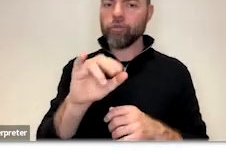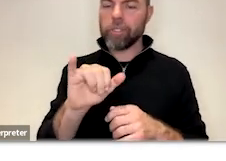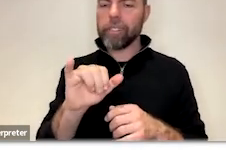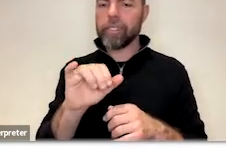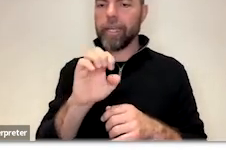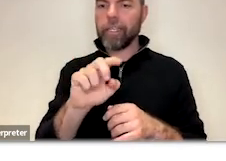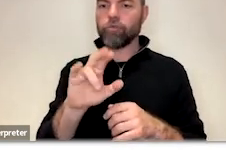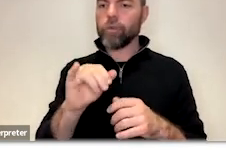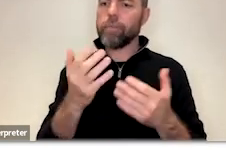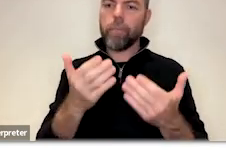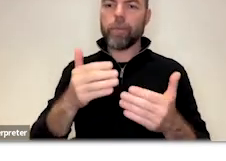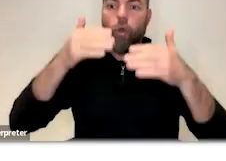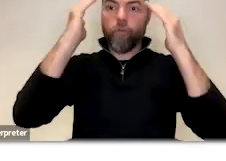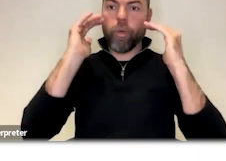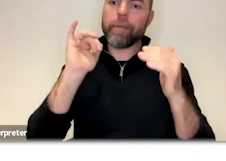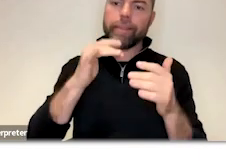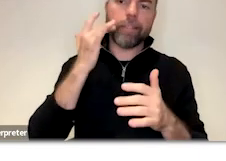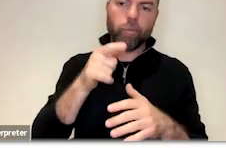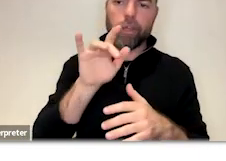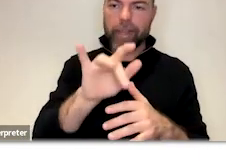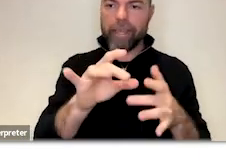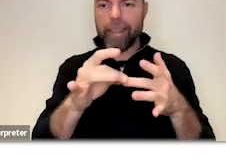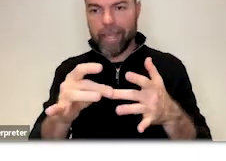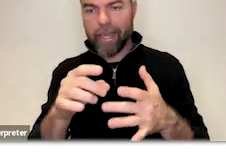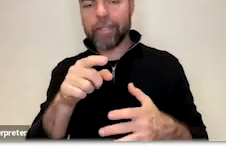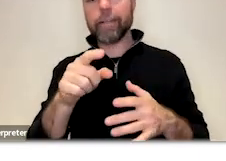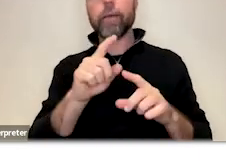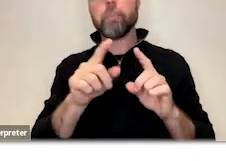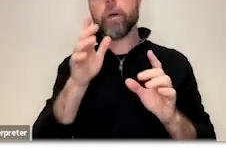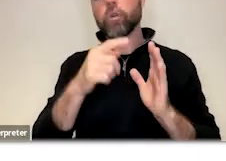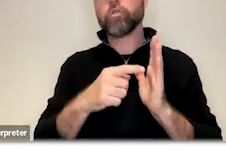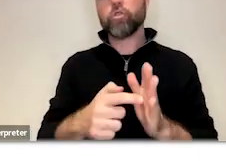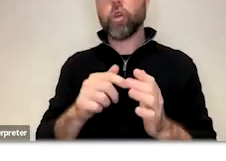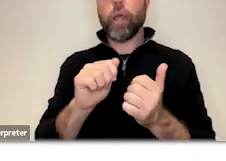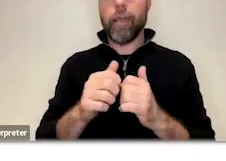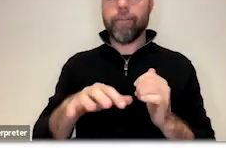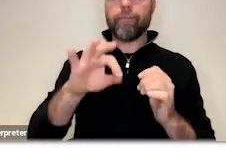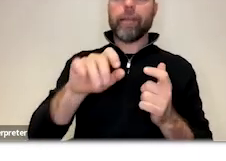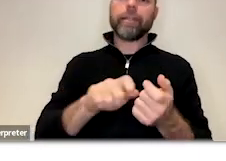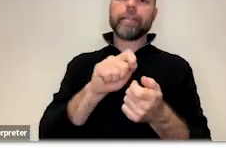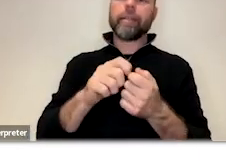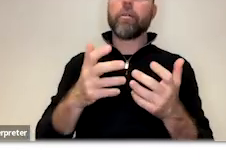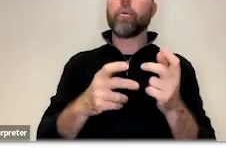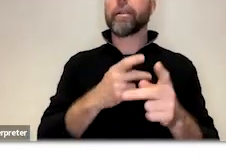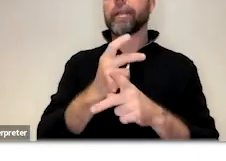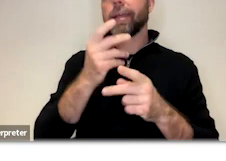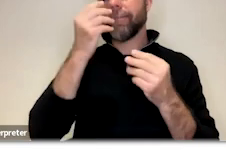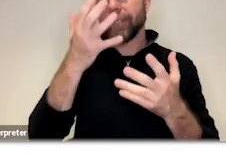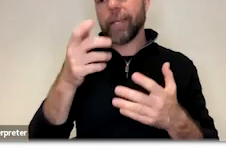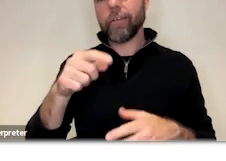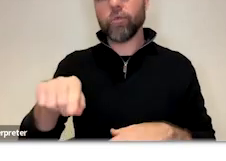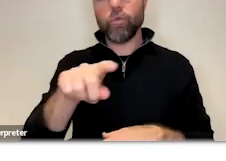So that's why we've got the guide. Click on that button, but it's going to show you how to find exactly what type of data you need.